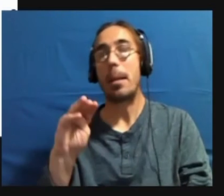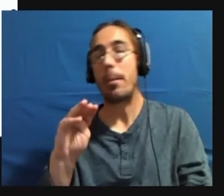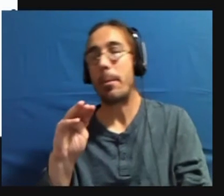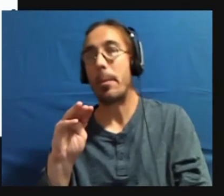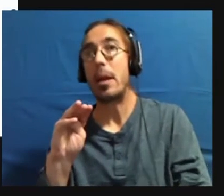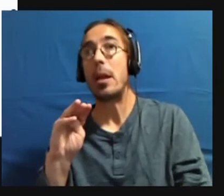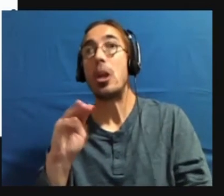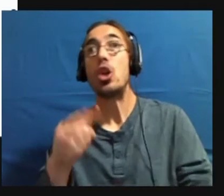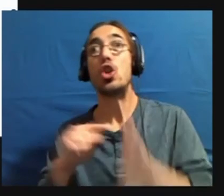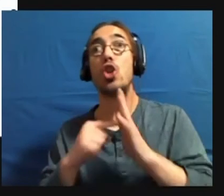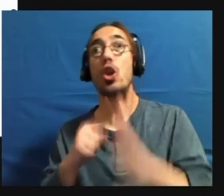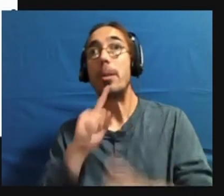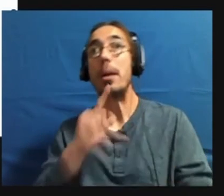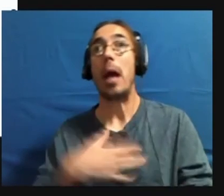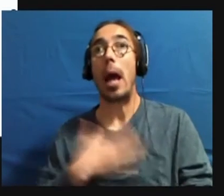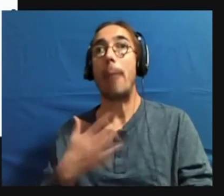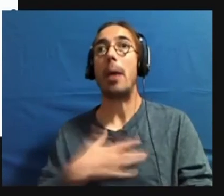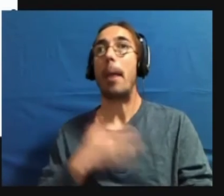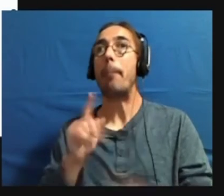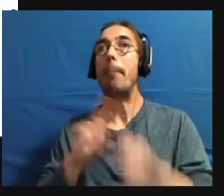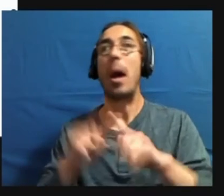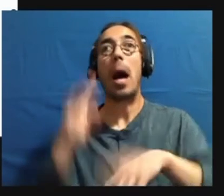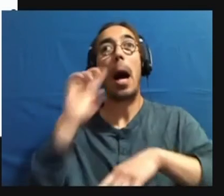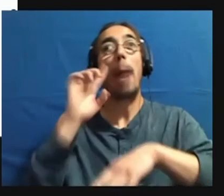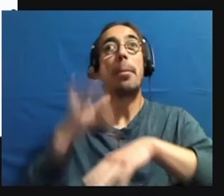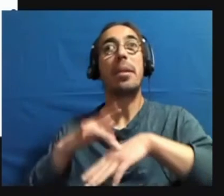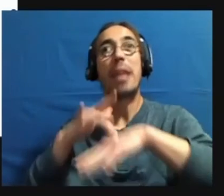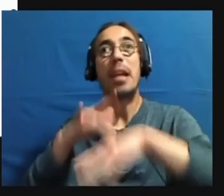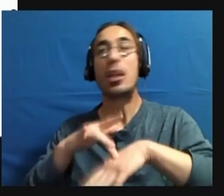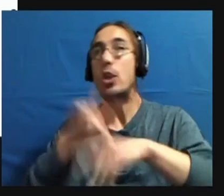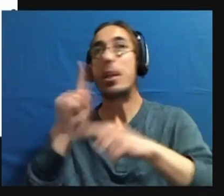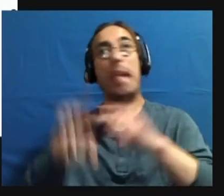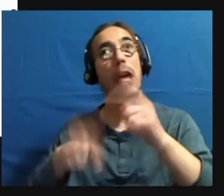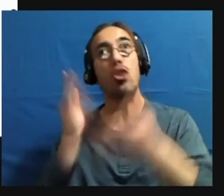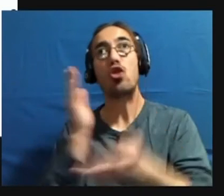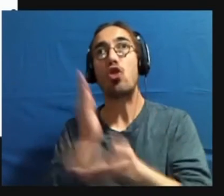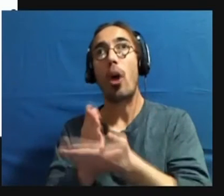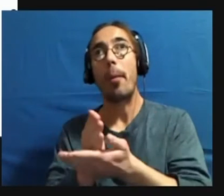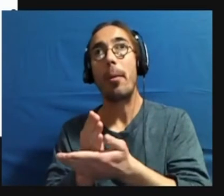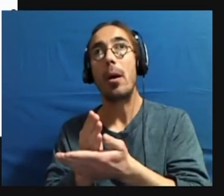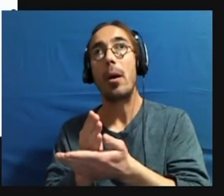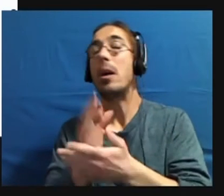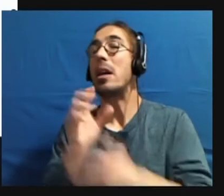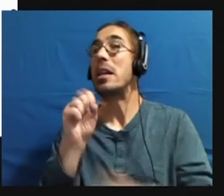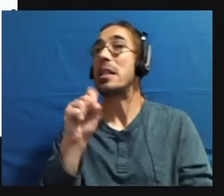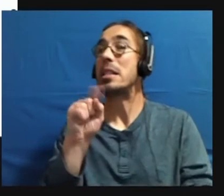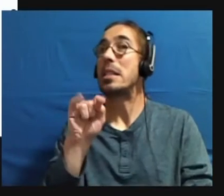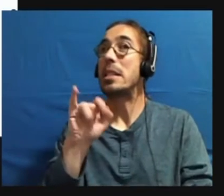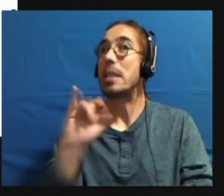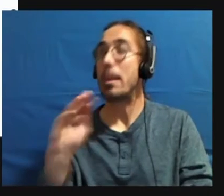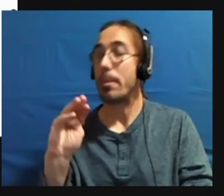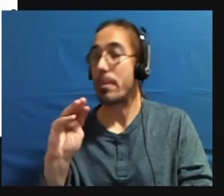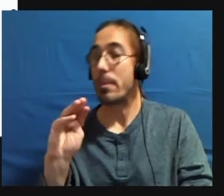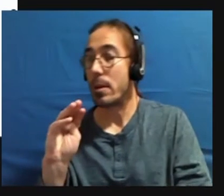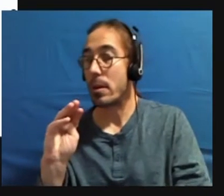but soon becomes obsessed and cannot let it go. He stims when he stims with playing with wires